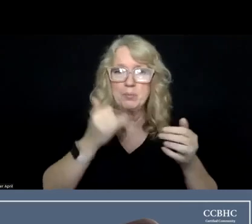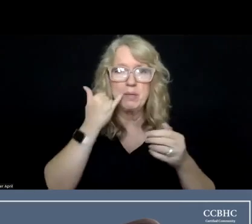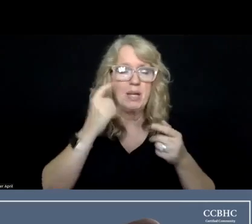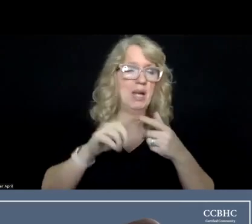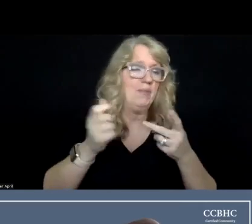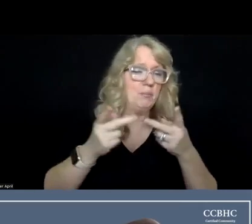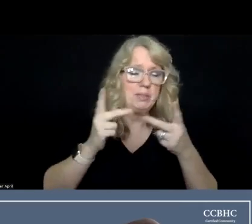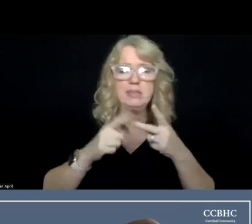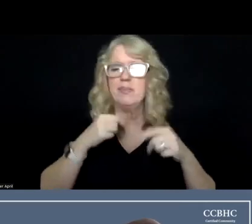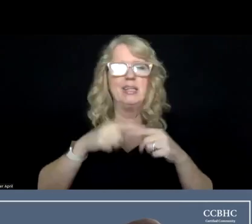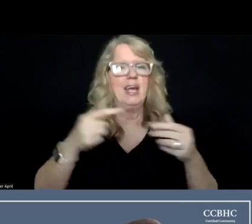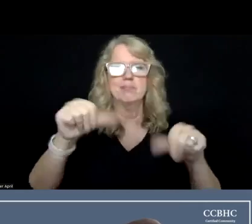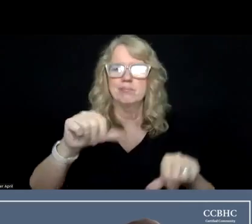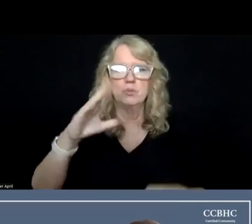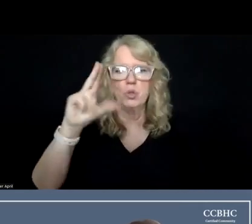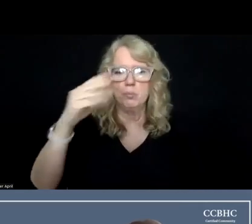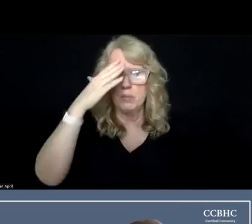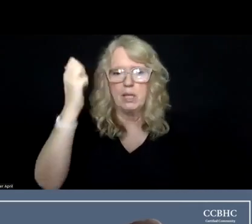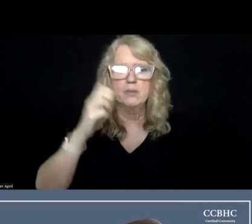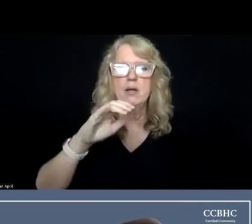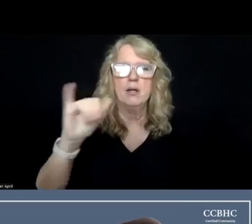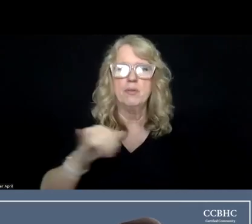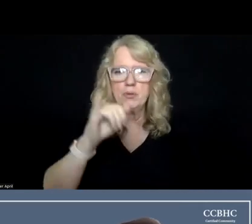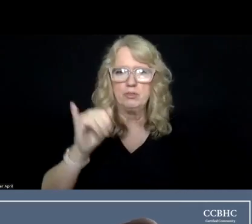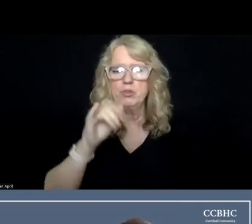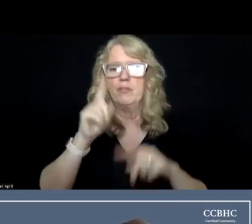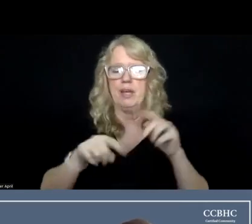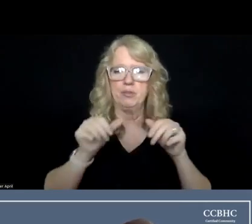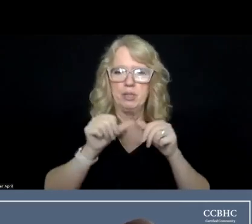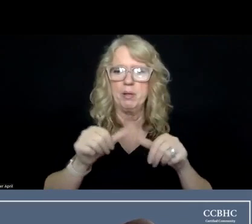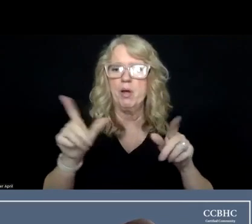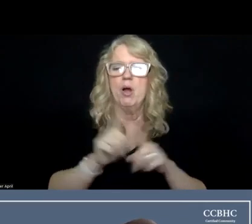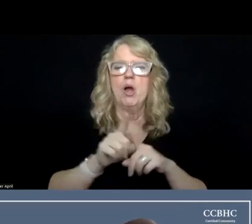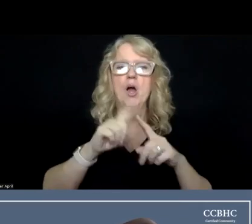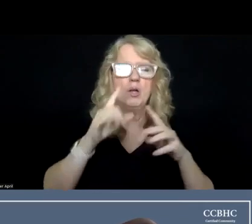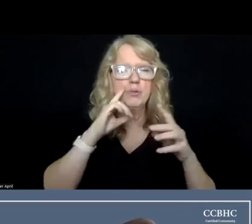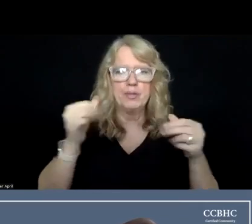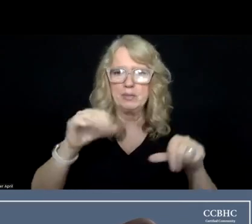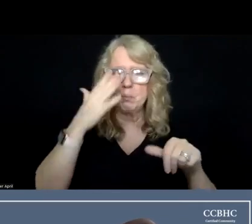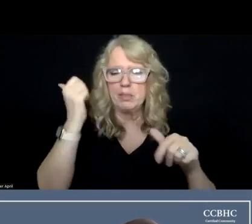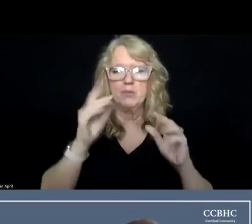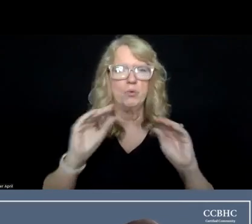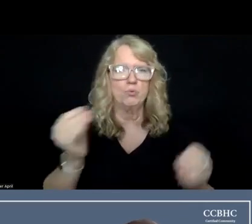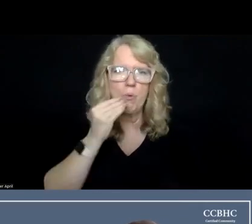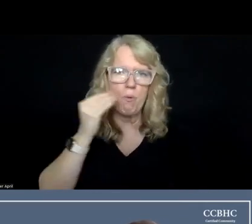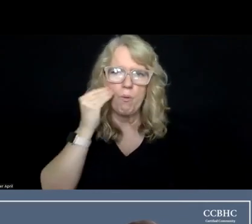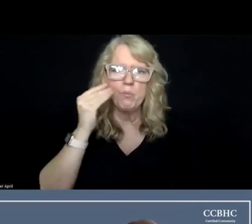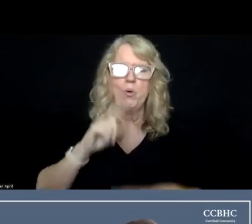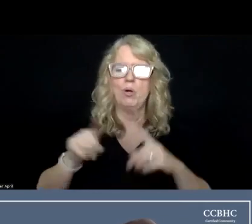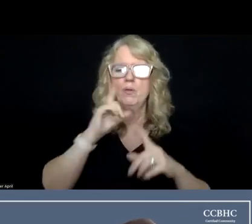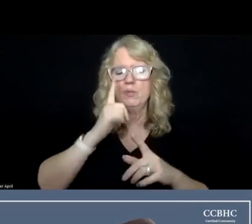So they can't turn someone away because of their insurance status. And they also can't turn someone away because they're homeless or because they're not a resident of the